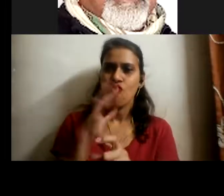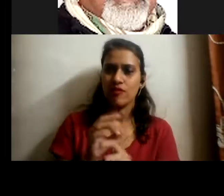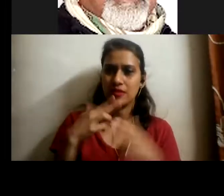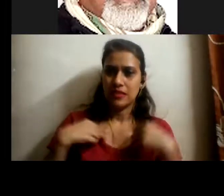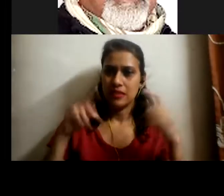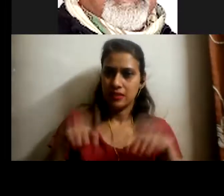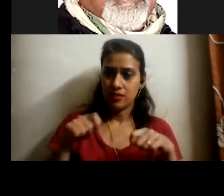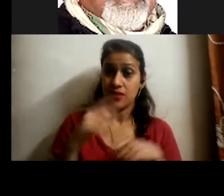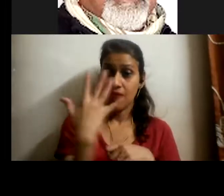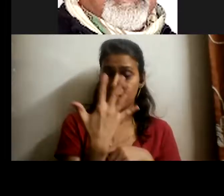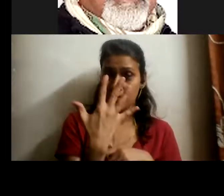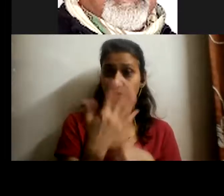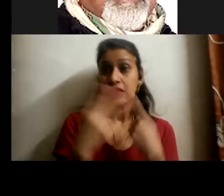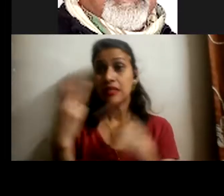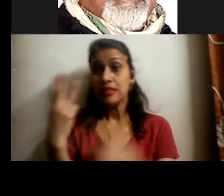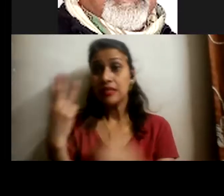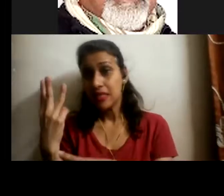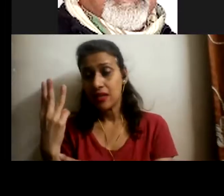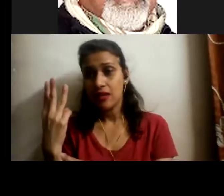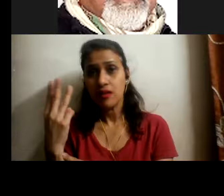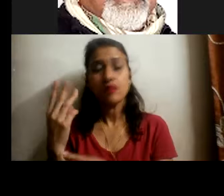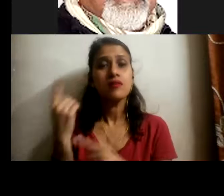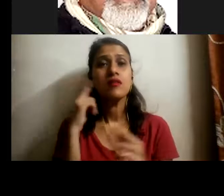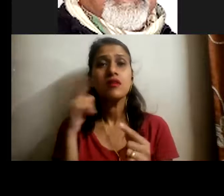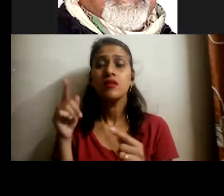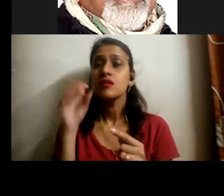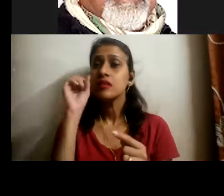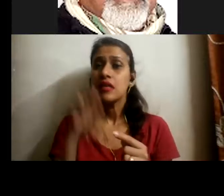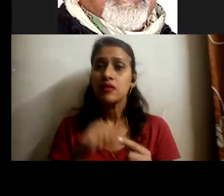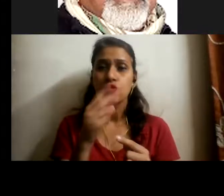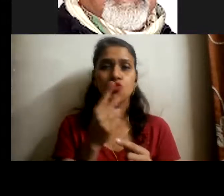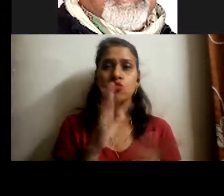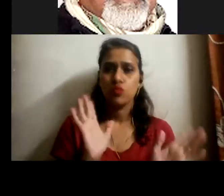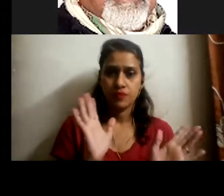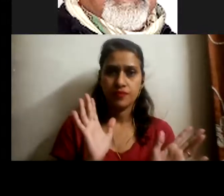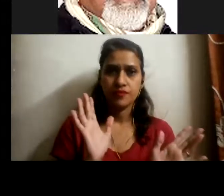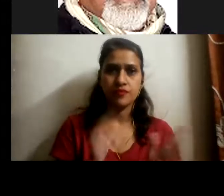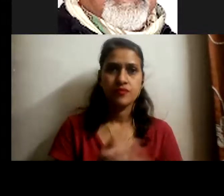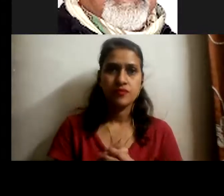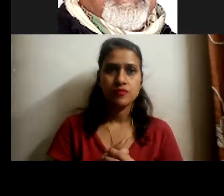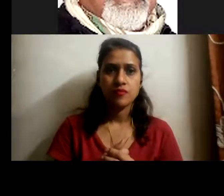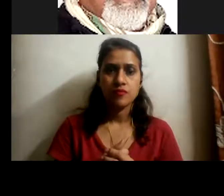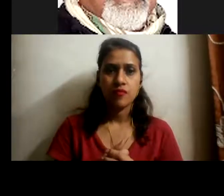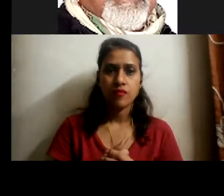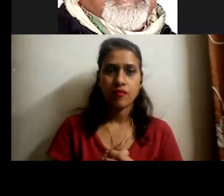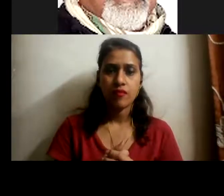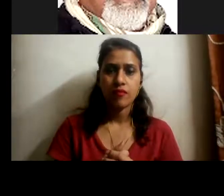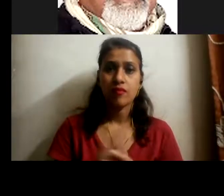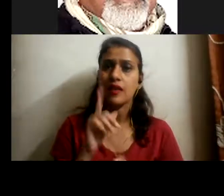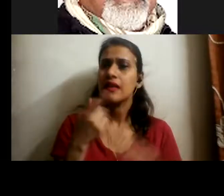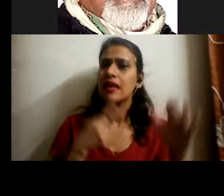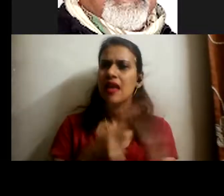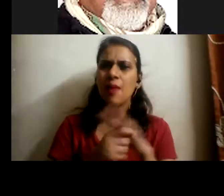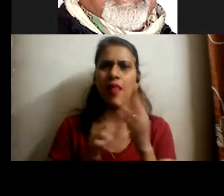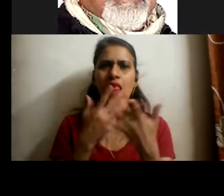ruled. Let's take the example of Kunal Kamra. Let's say they have ruled that yes, Kunal Kamra is held for criminal contempt. Okay,